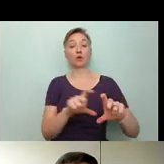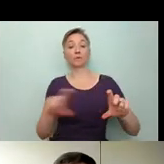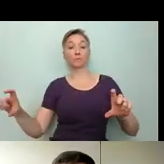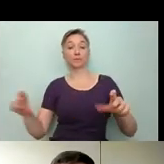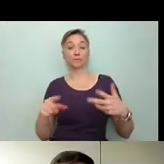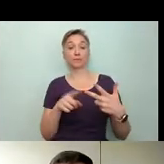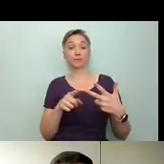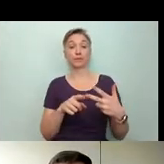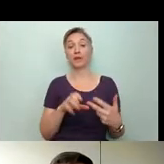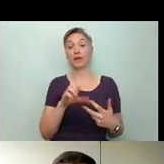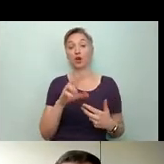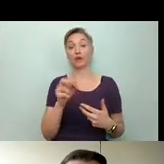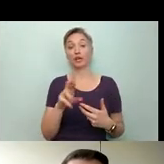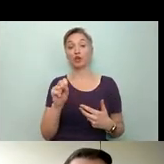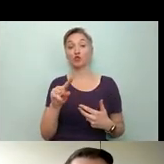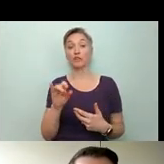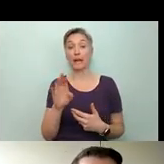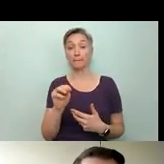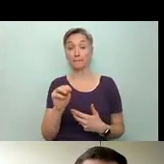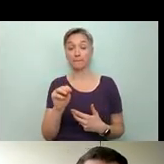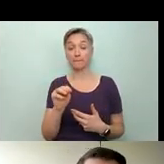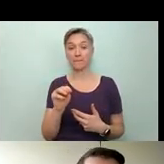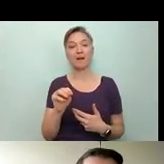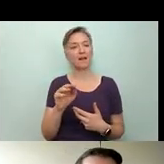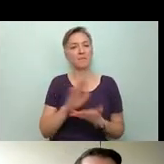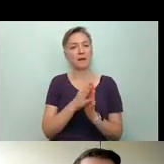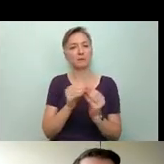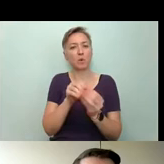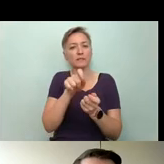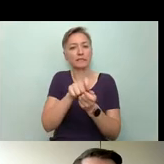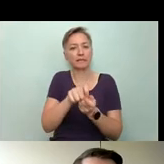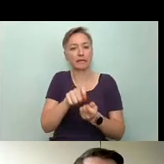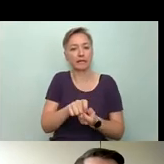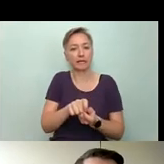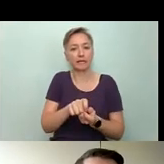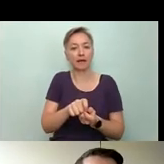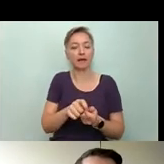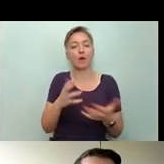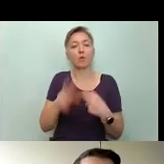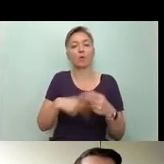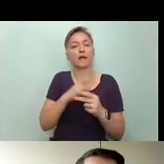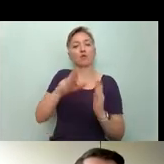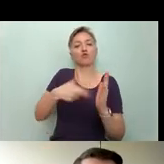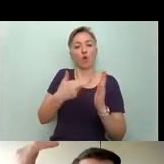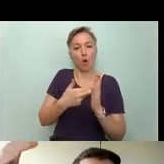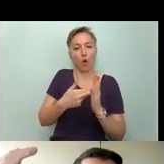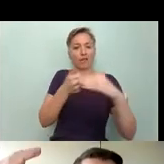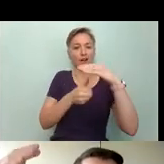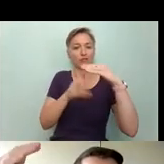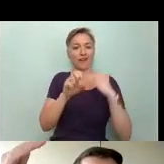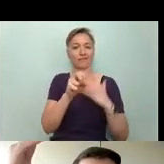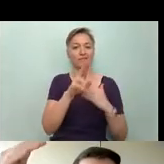stream, we start to break down a little bit more specifically, what are the types of roles that exist? So we go from the